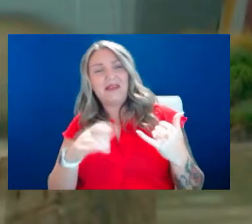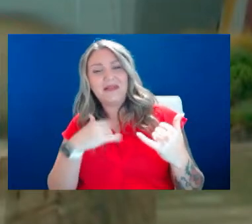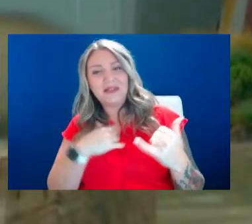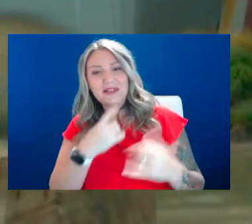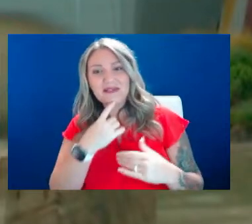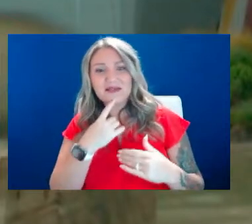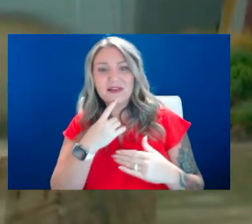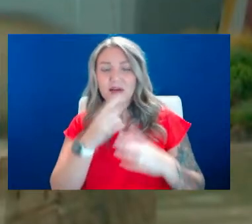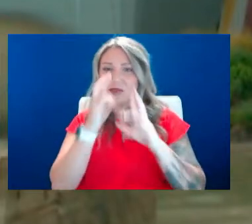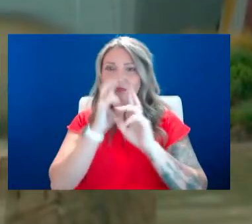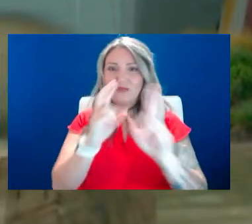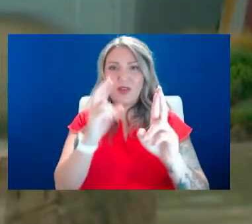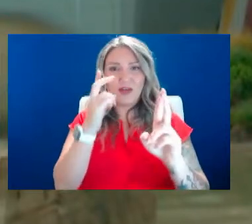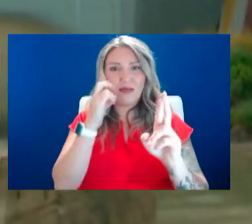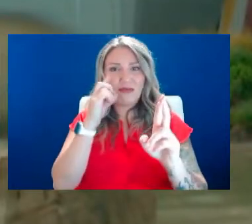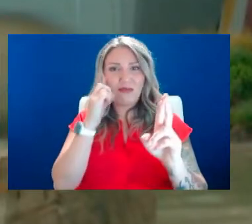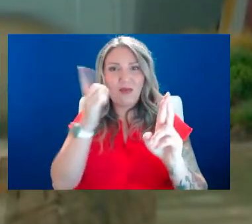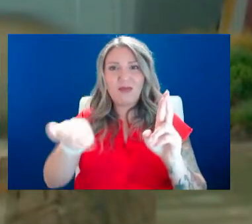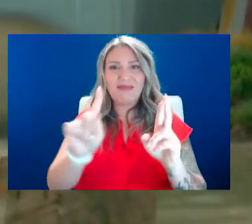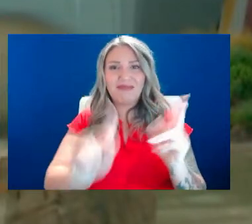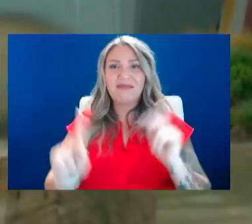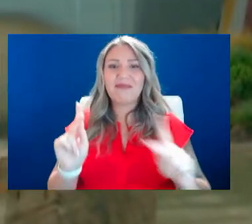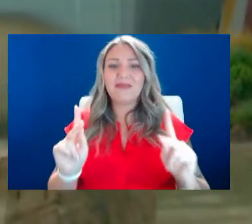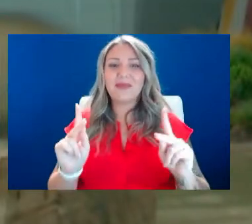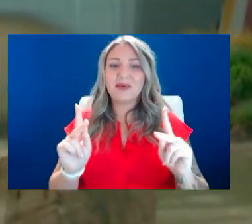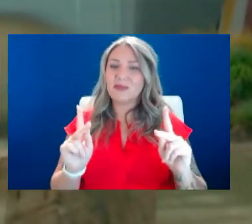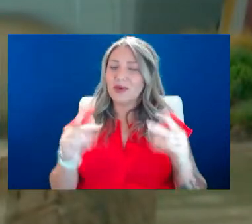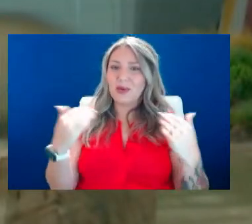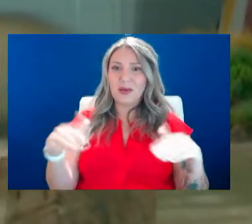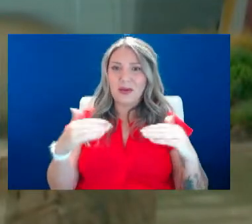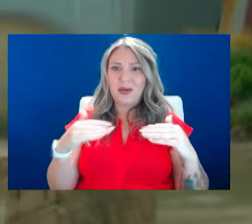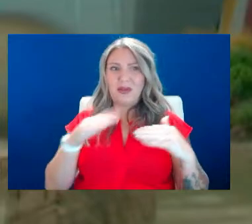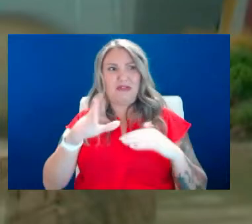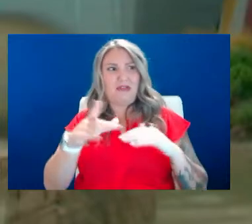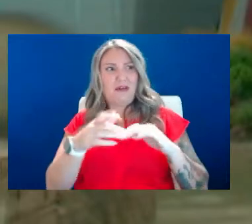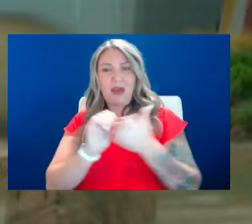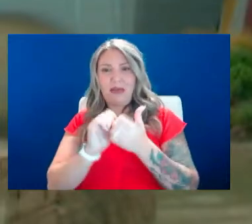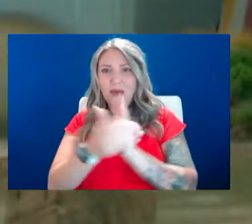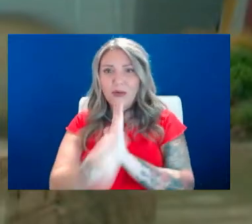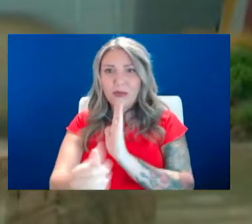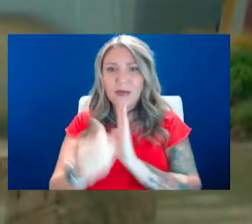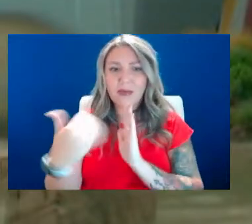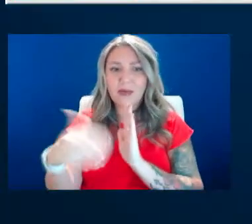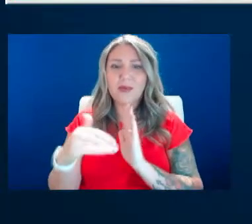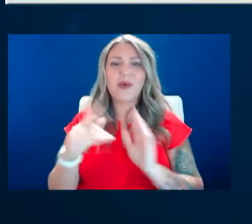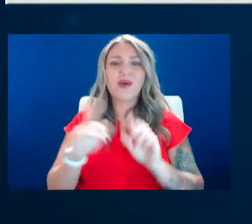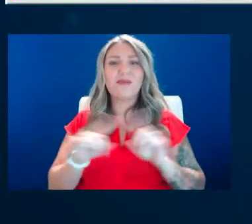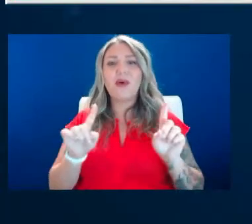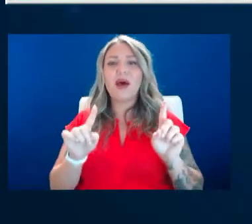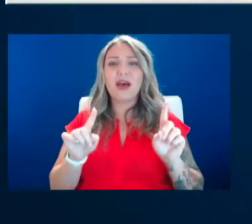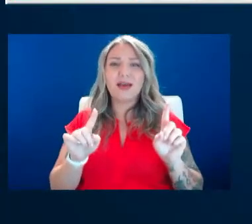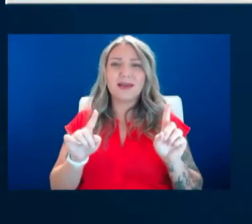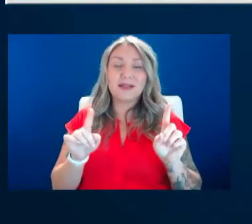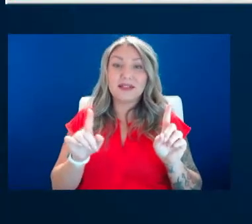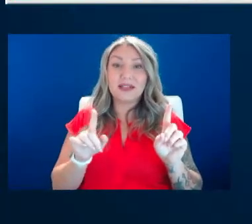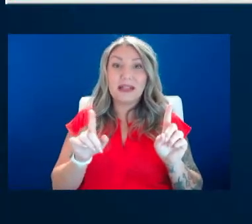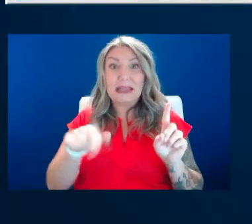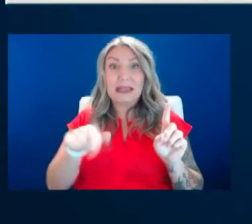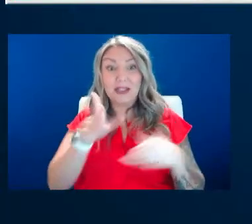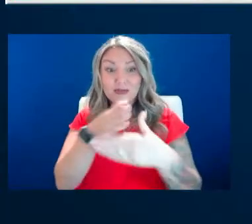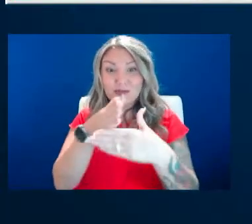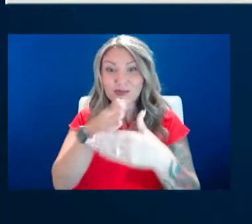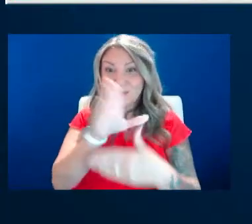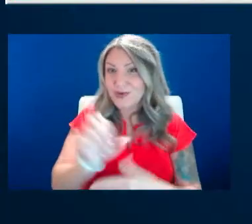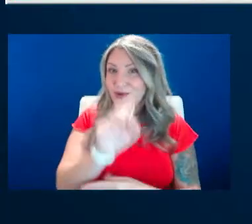respect for these folks who their athletic ability is one thing, but just the fact that they're sharing their own experiences